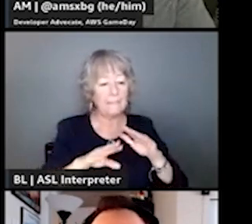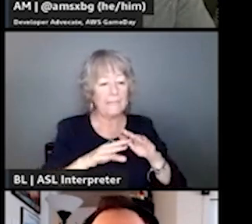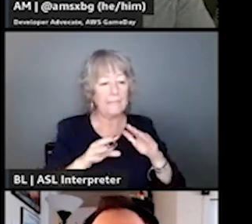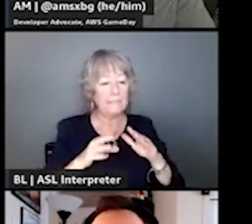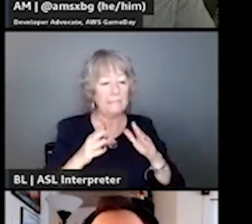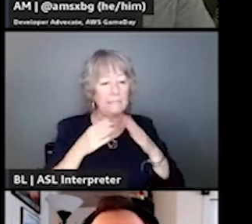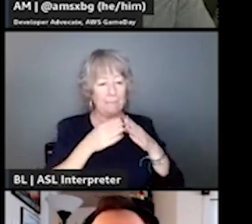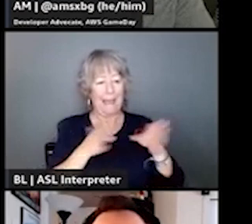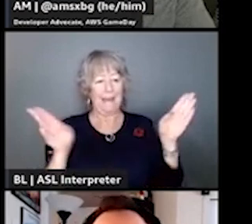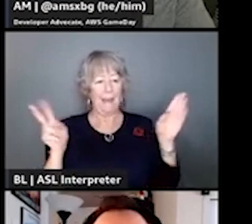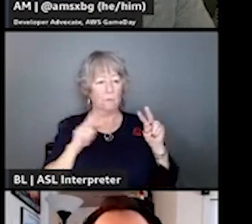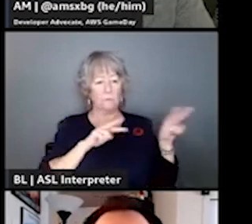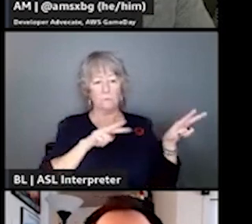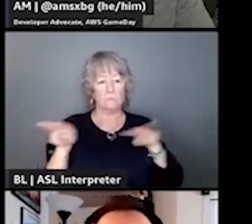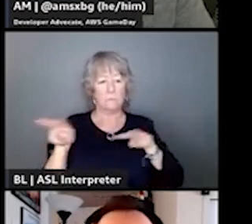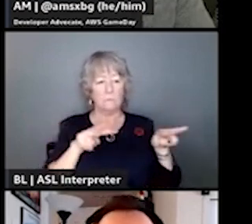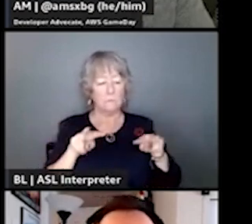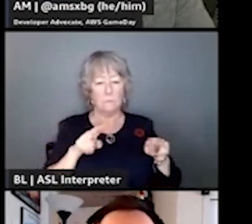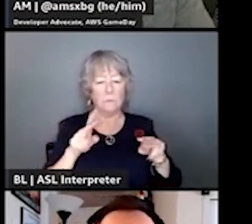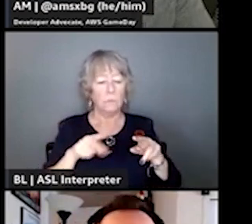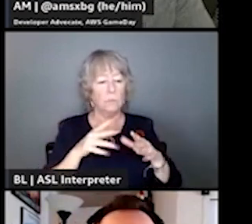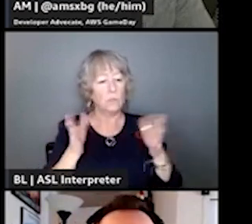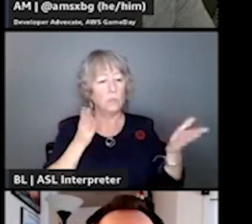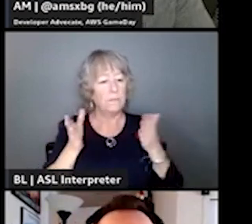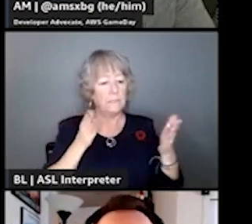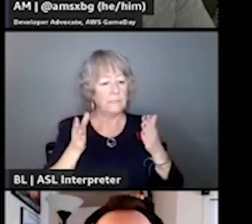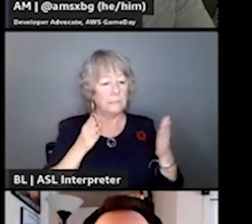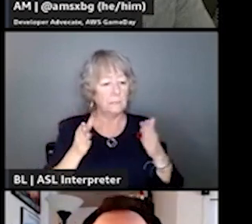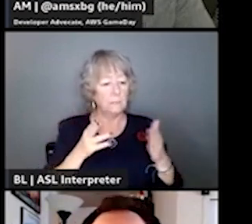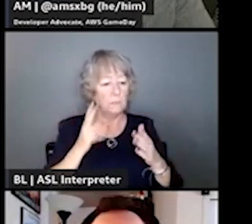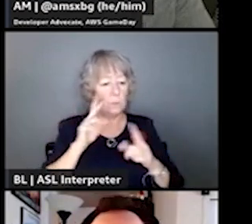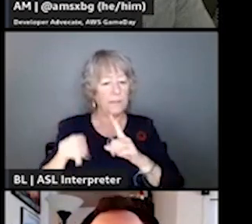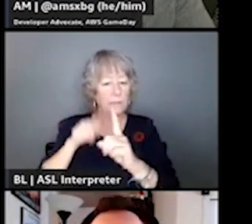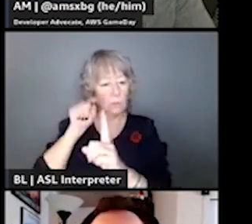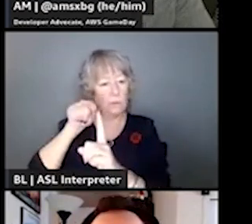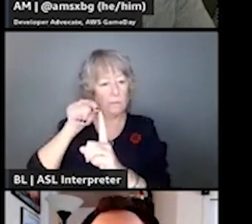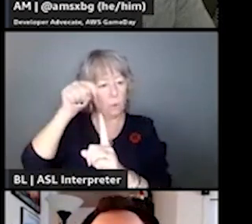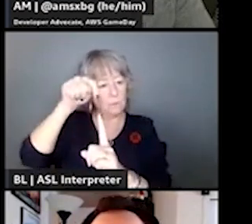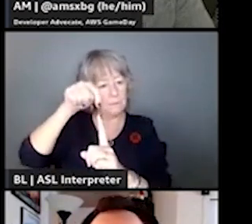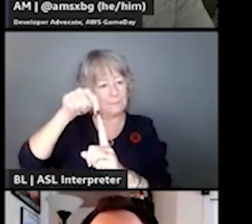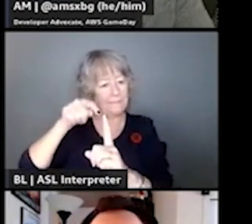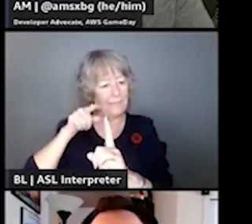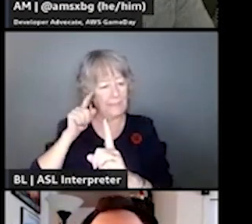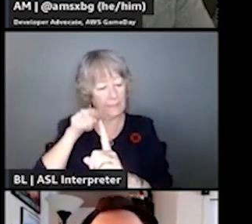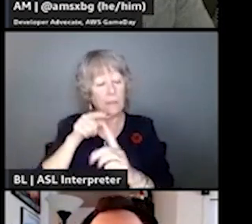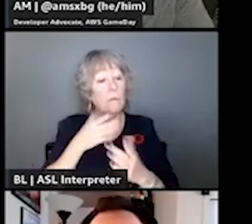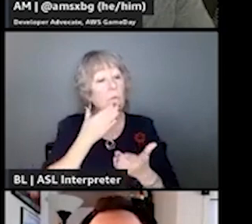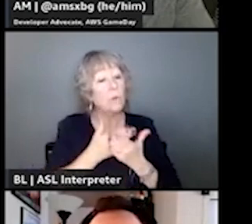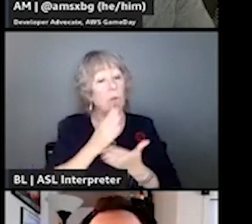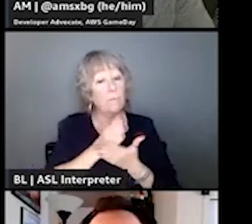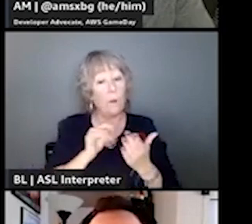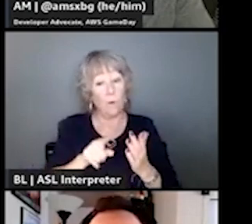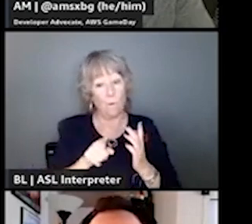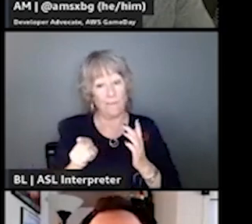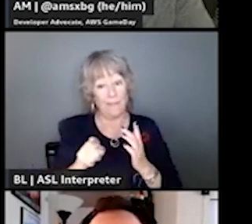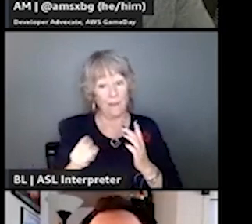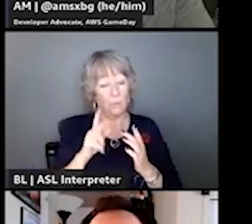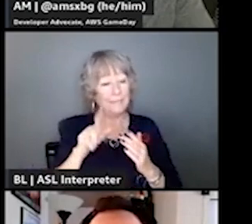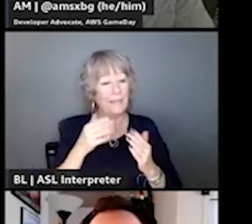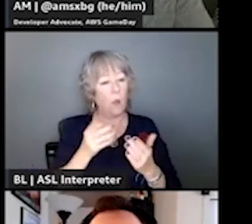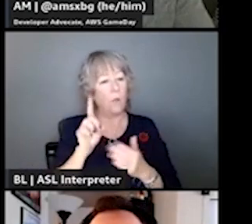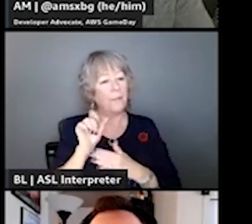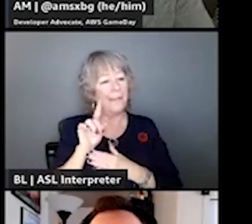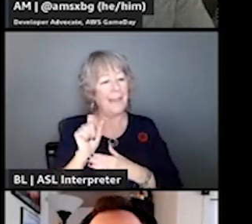able to service those workloads, right? And the good part over here is that all the data